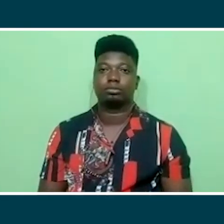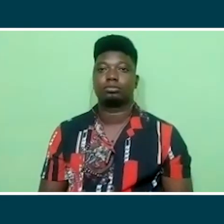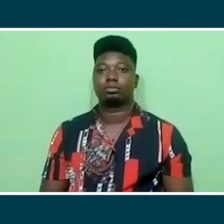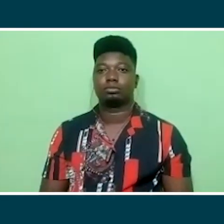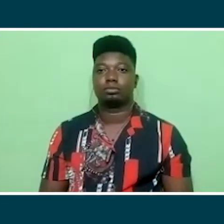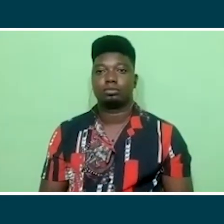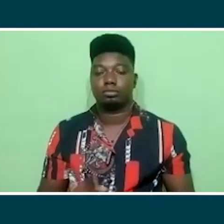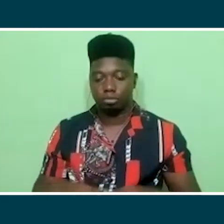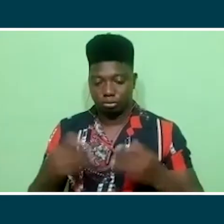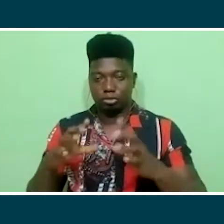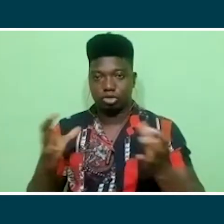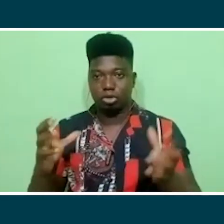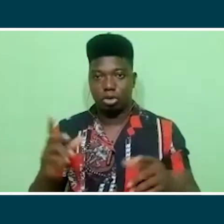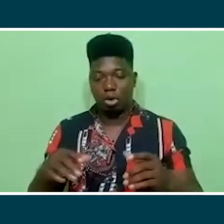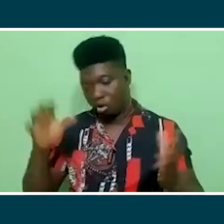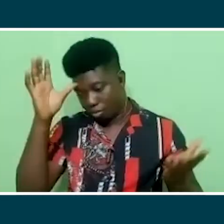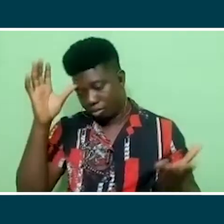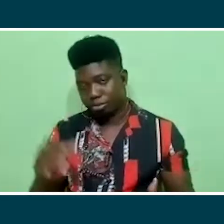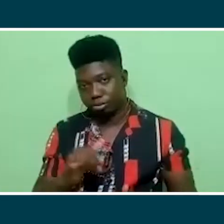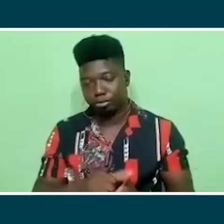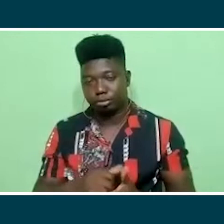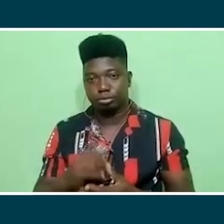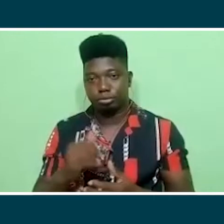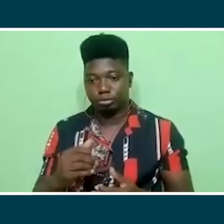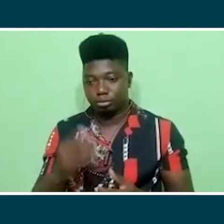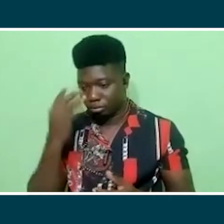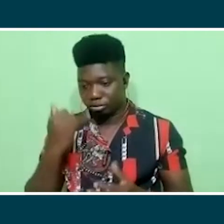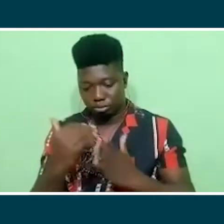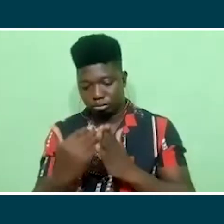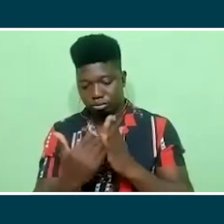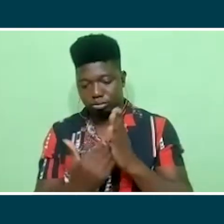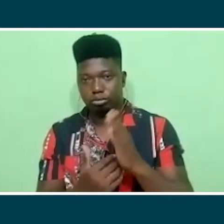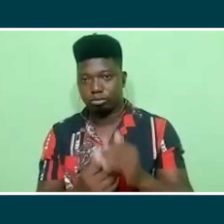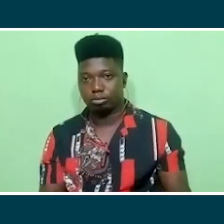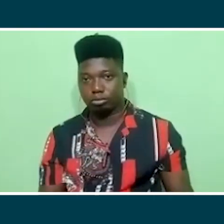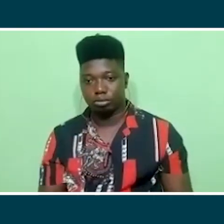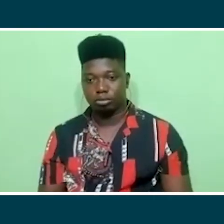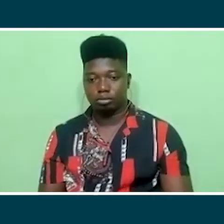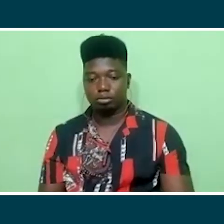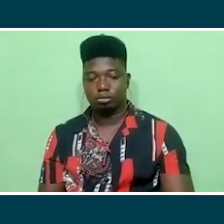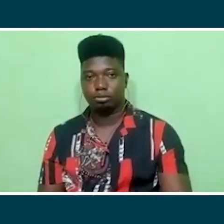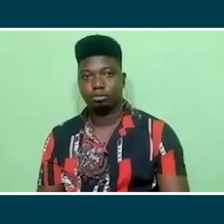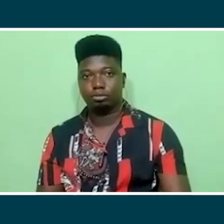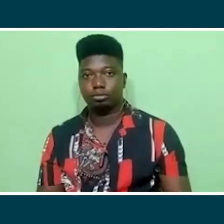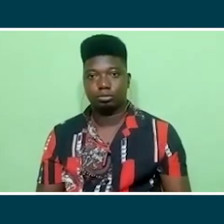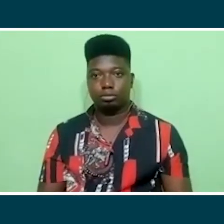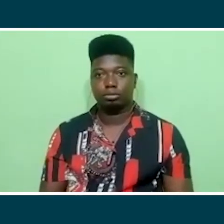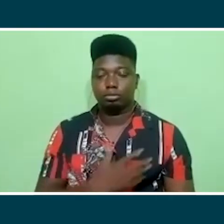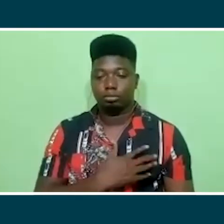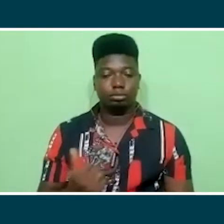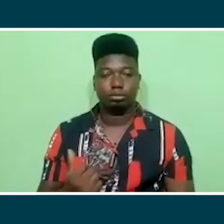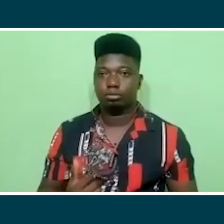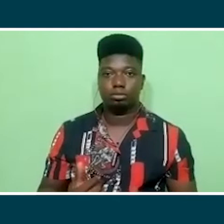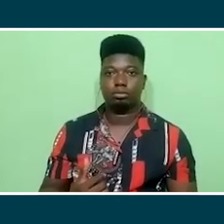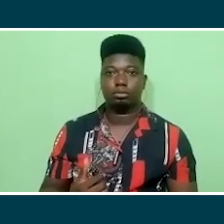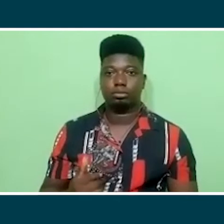hope. As I mentioned, my oldest child's 13. I went to pick him up at a friend's house the other day, and I went up to the door. I'd never been there